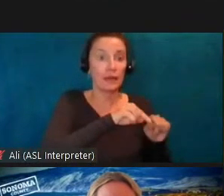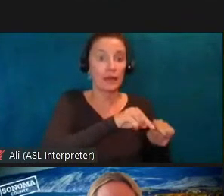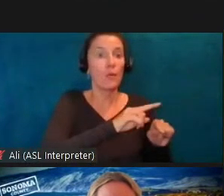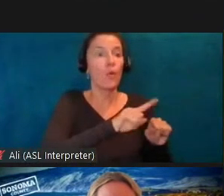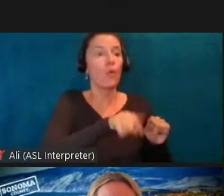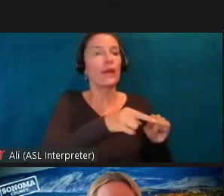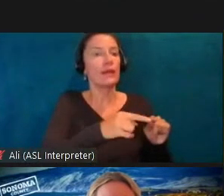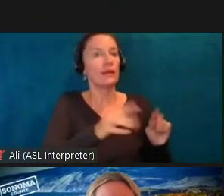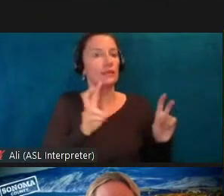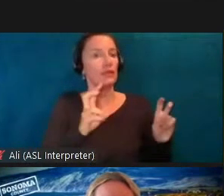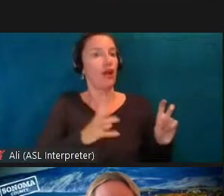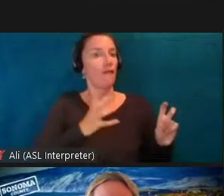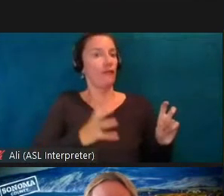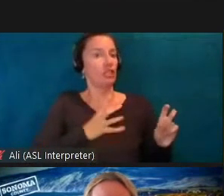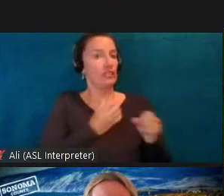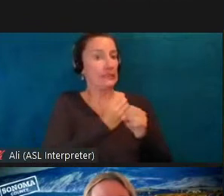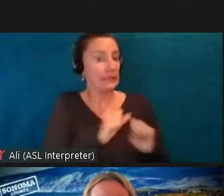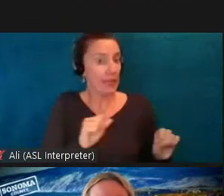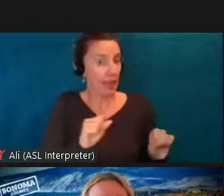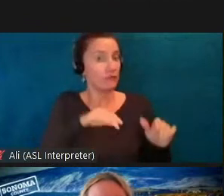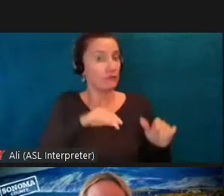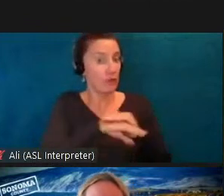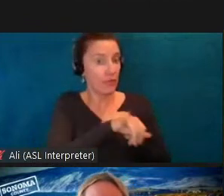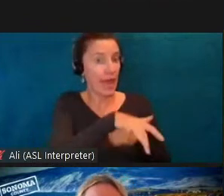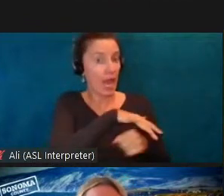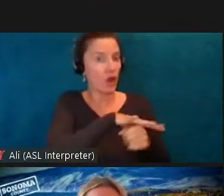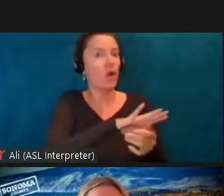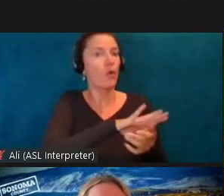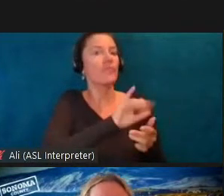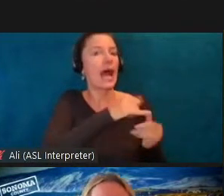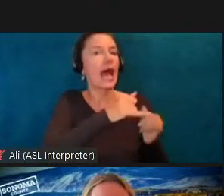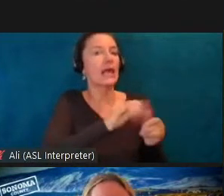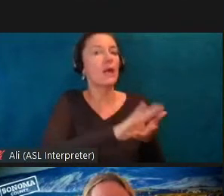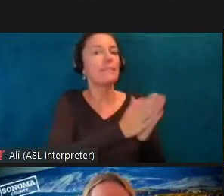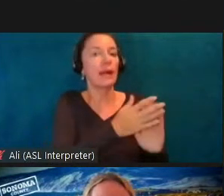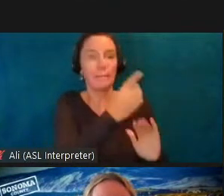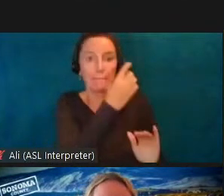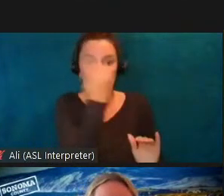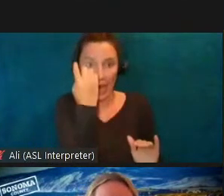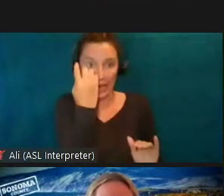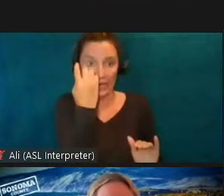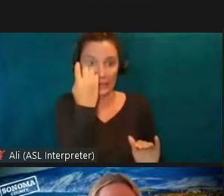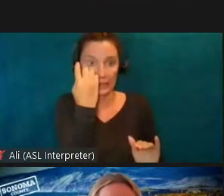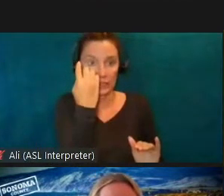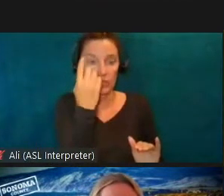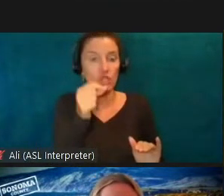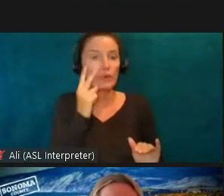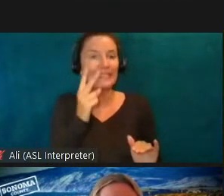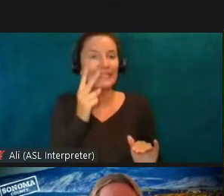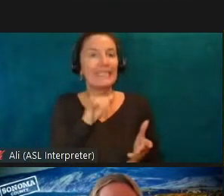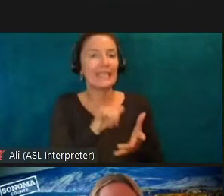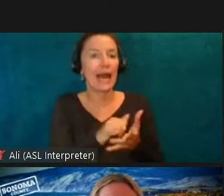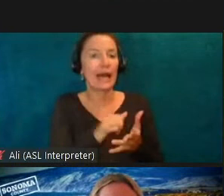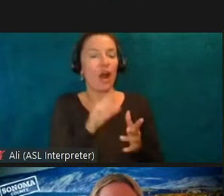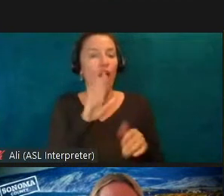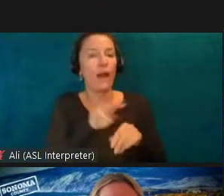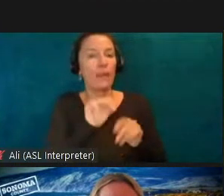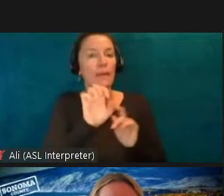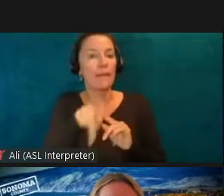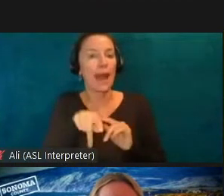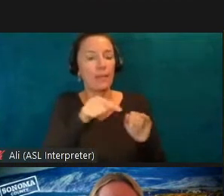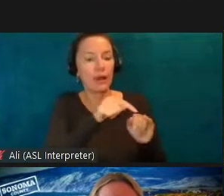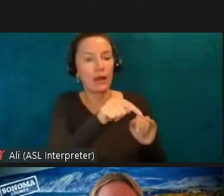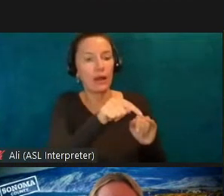safe to be in that area, then that's going to turn black, and so you're going to watch that work its way around the fire from the